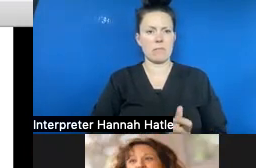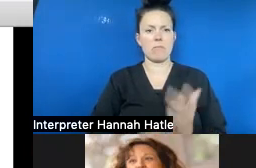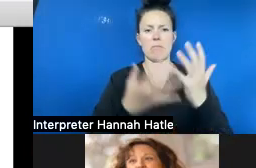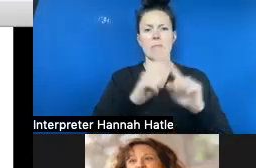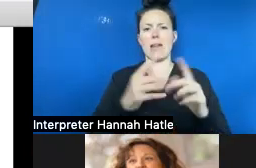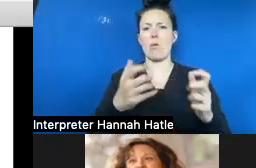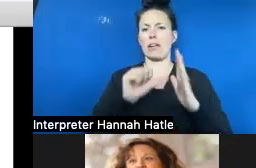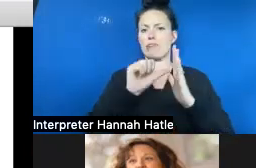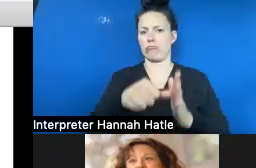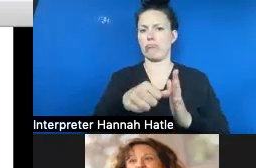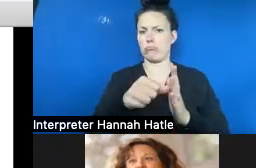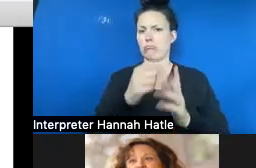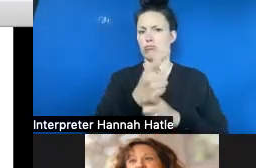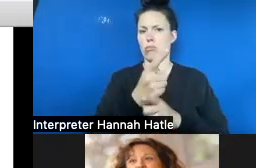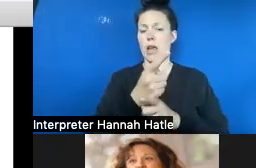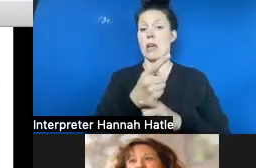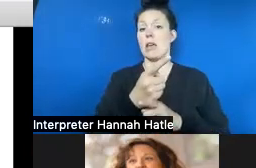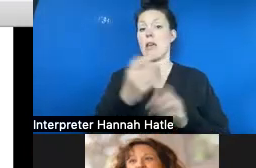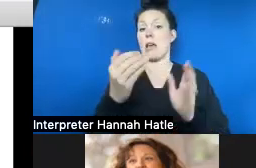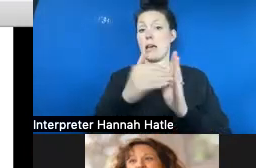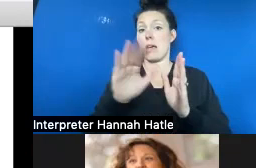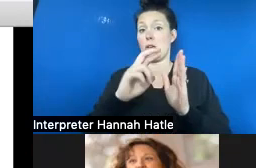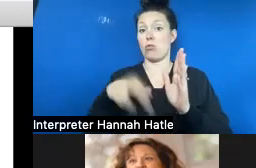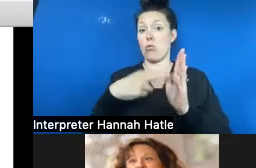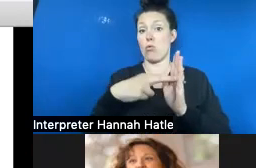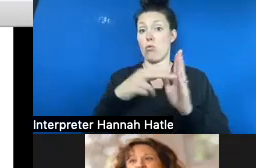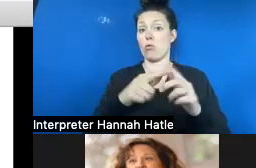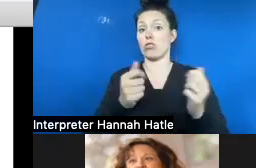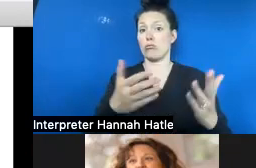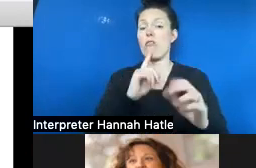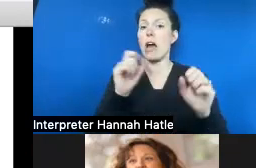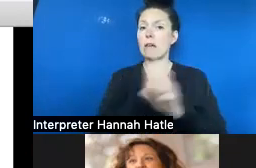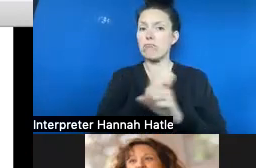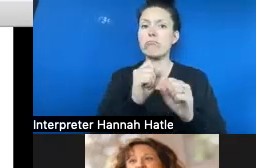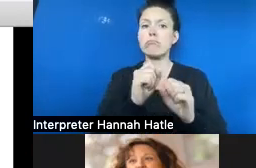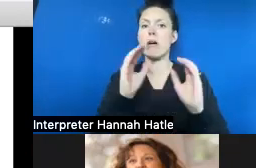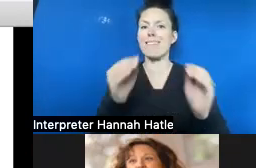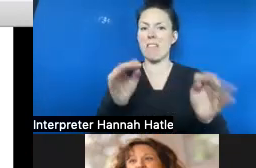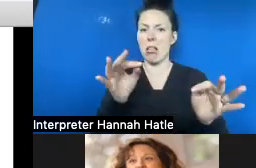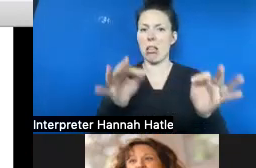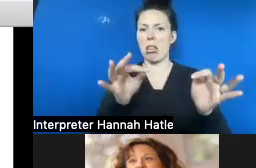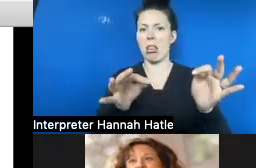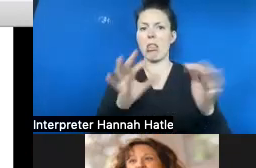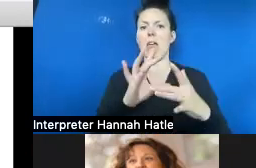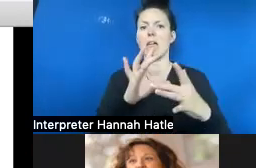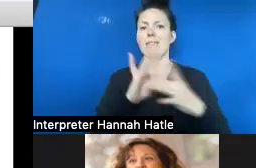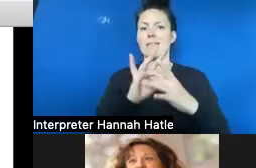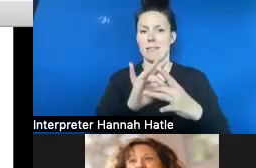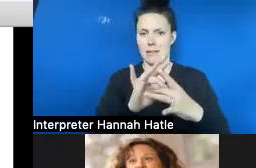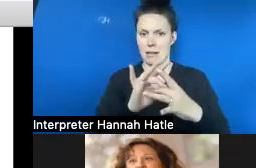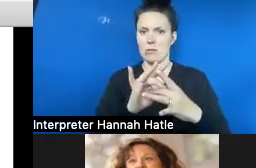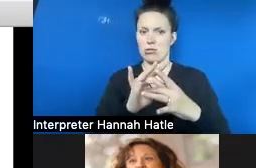reiterate, right? Our role as an advocate is to provide that sincere, non-judgmental connection, you